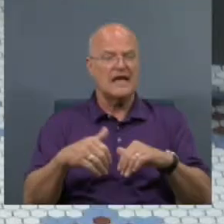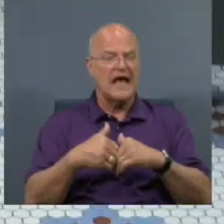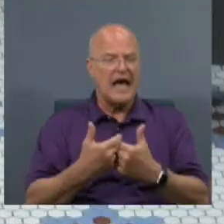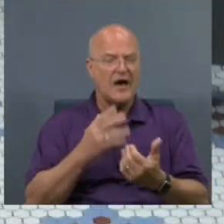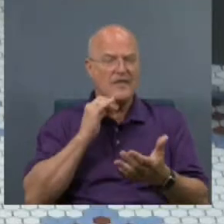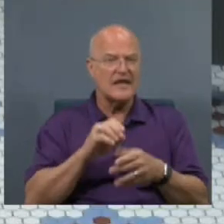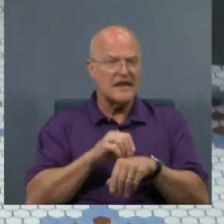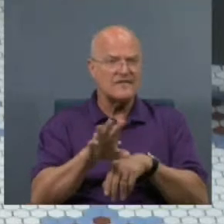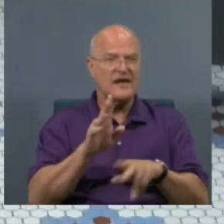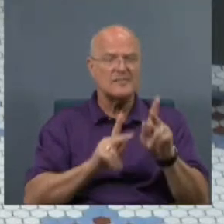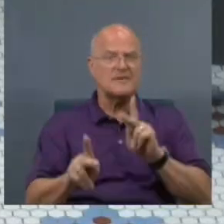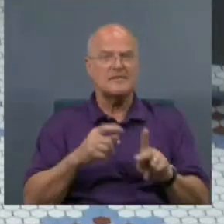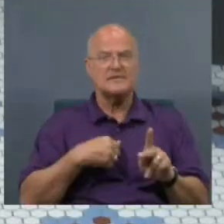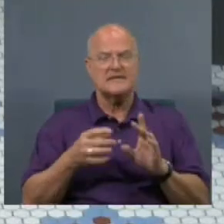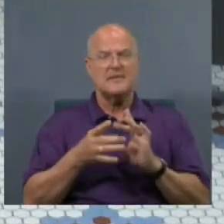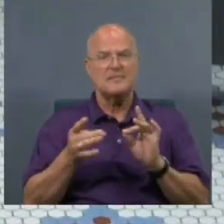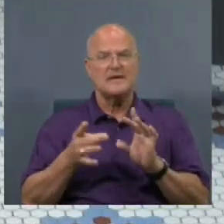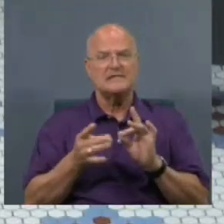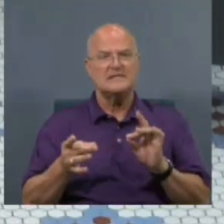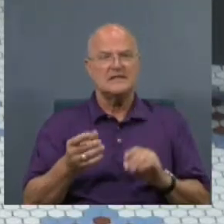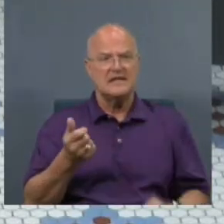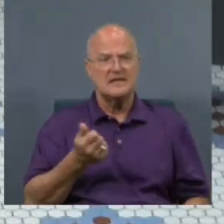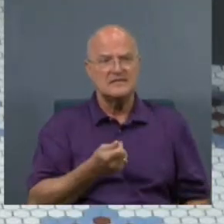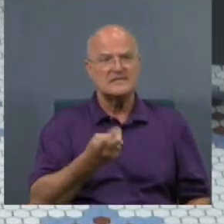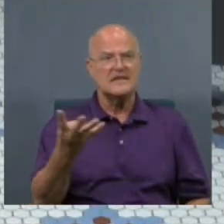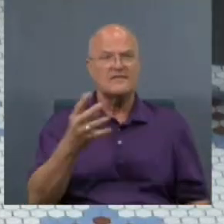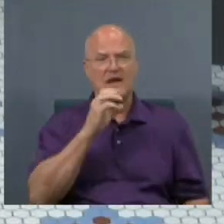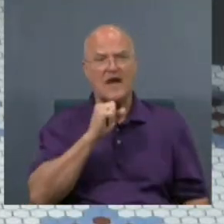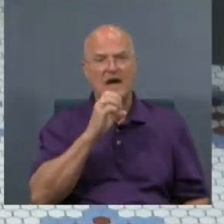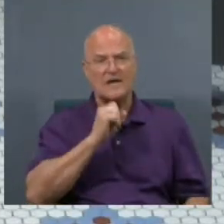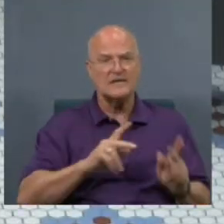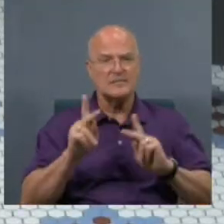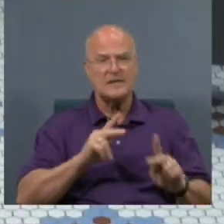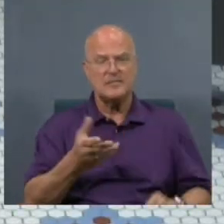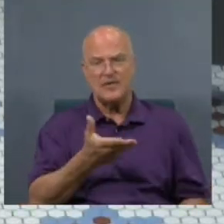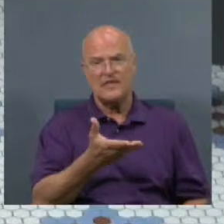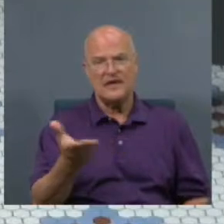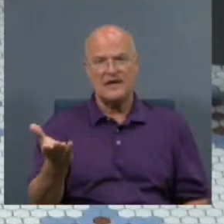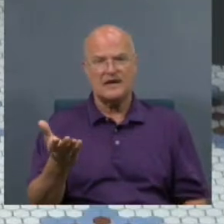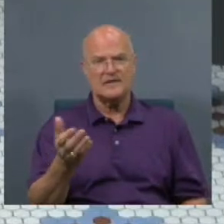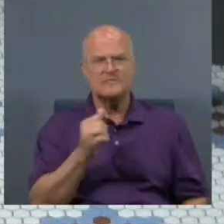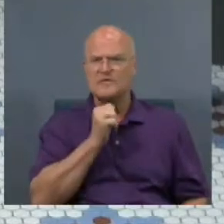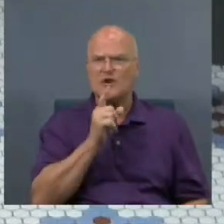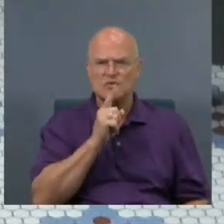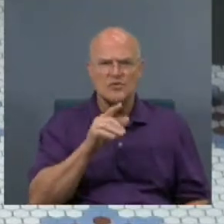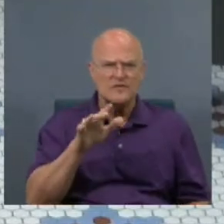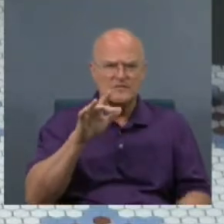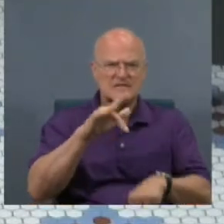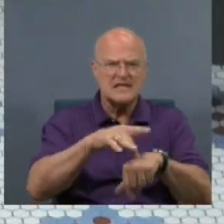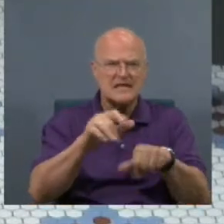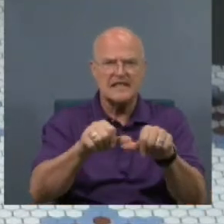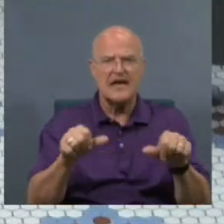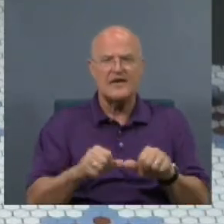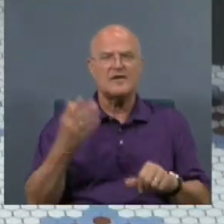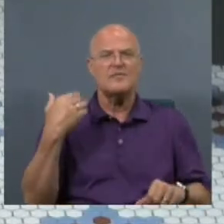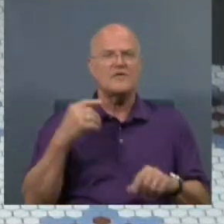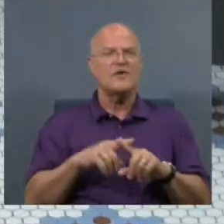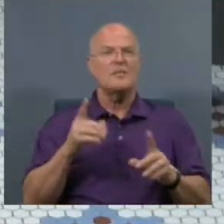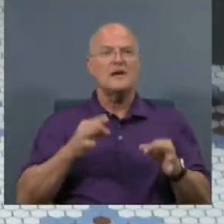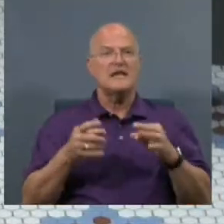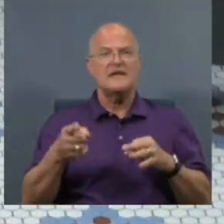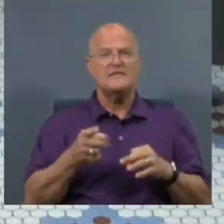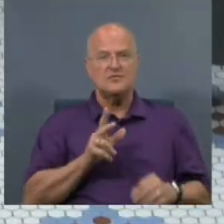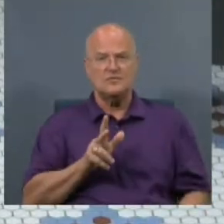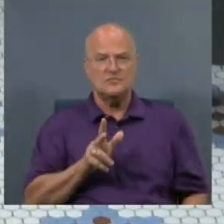would that affect people? Again, as I mentioned, there are several elderly people there. Not sure if you've been in that area, but if